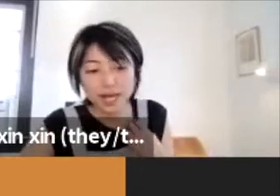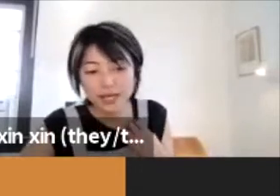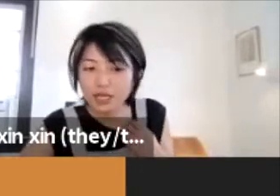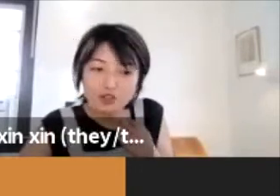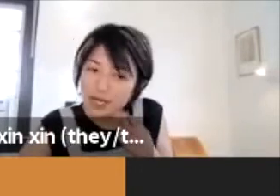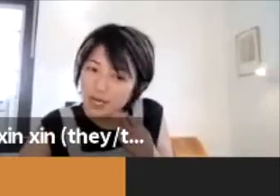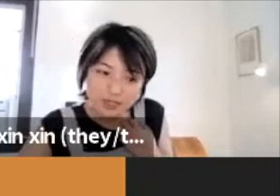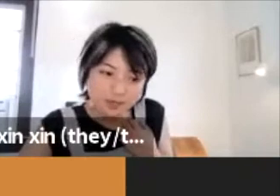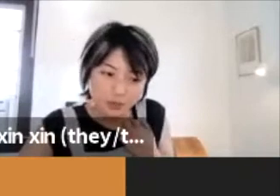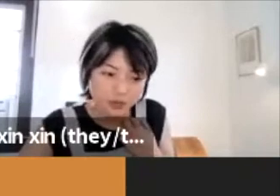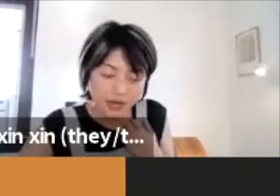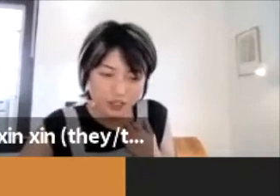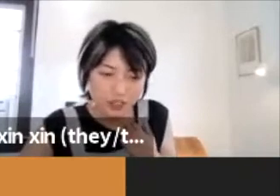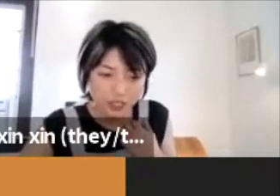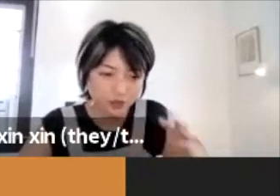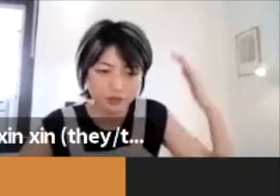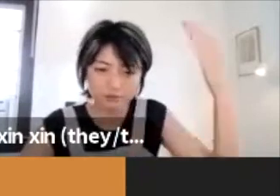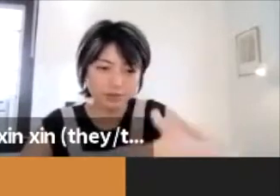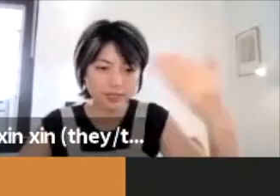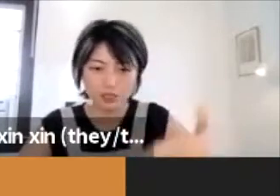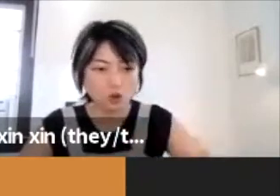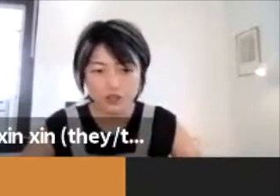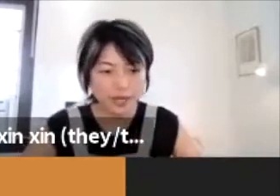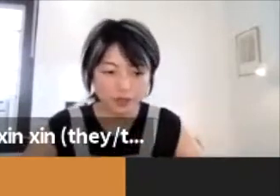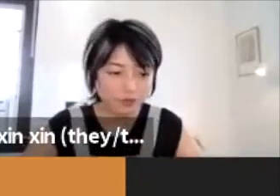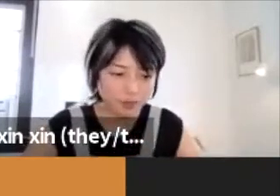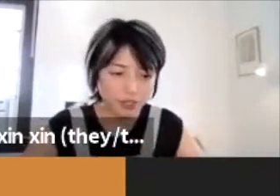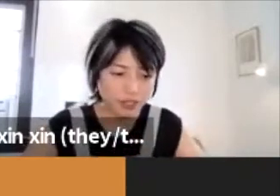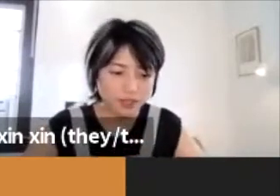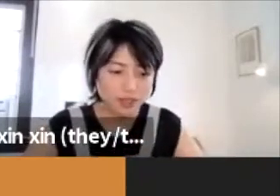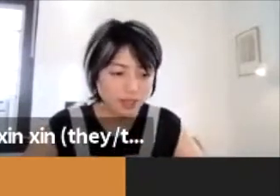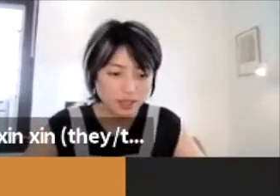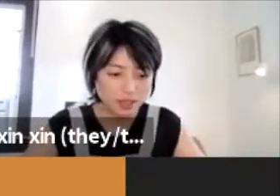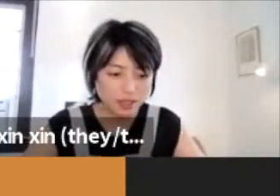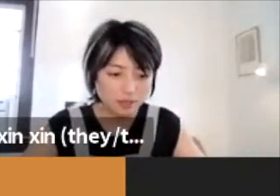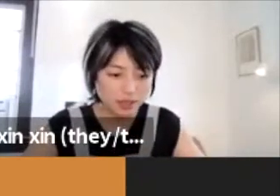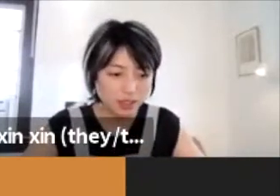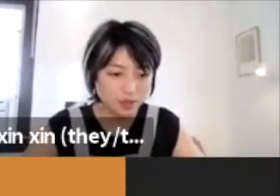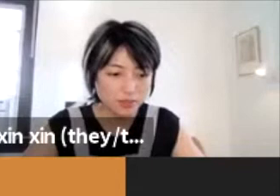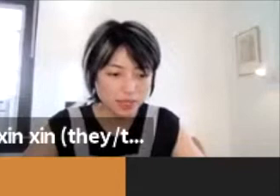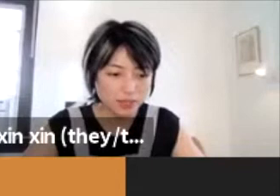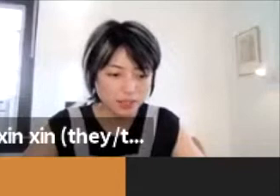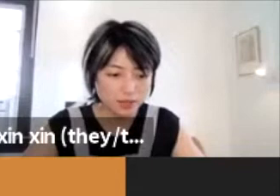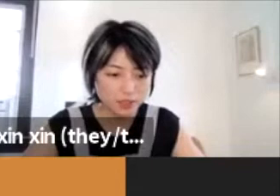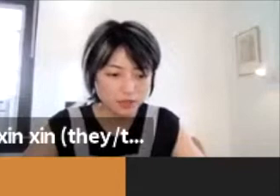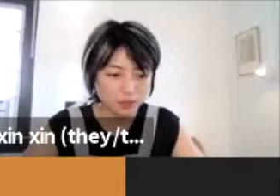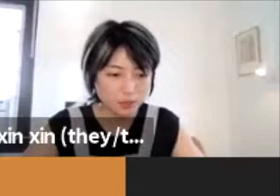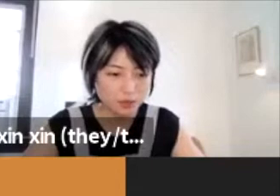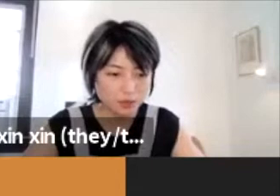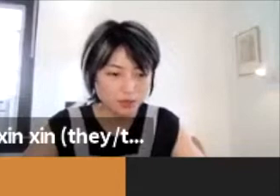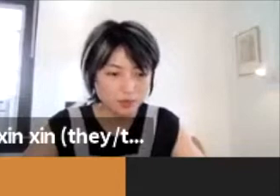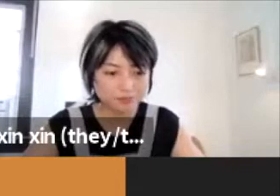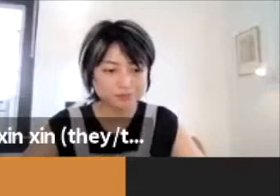you want higher contrast between your avatar and the orange background for some reason. I'm gonna go with my default